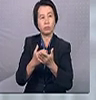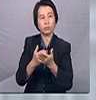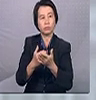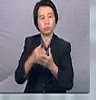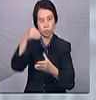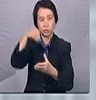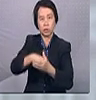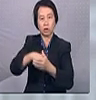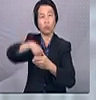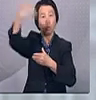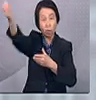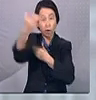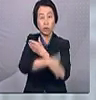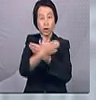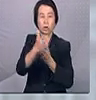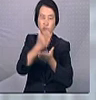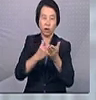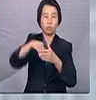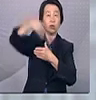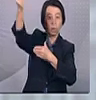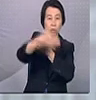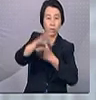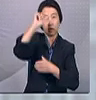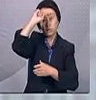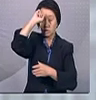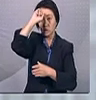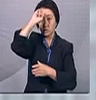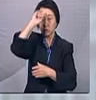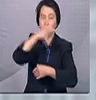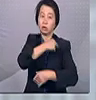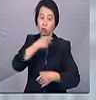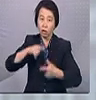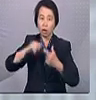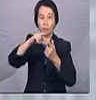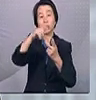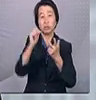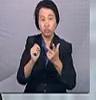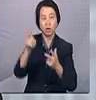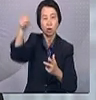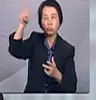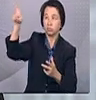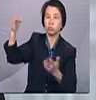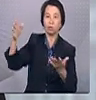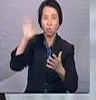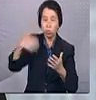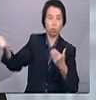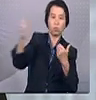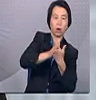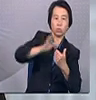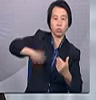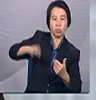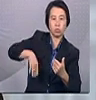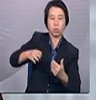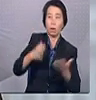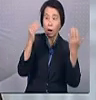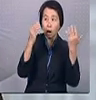still in overseas. For example, in India, in Sulawesi, in Pakistan, so they are not back yet. So we hope that when